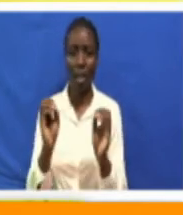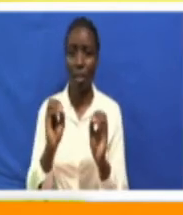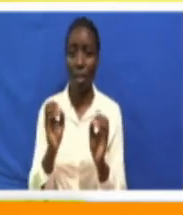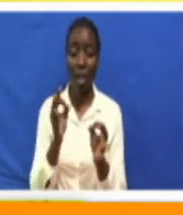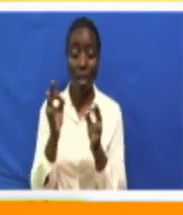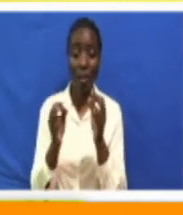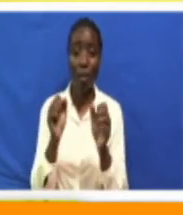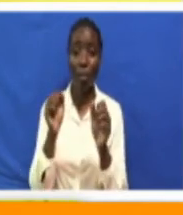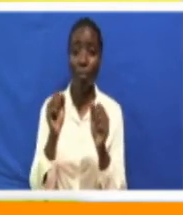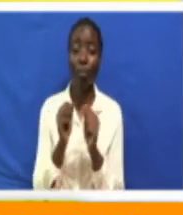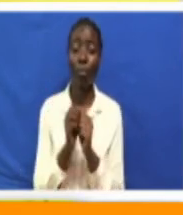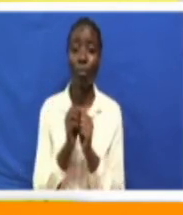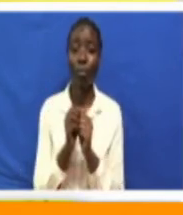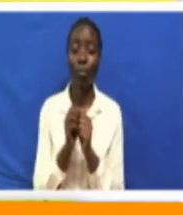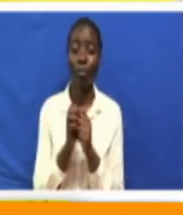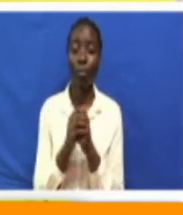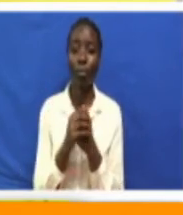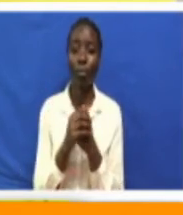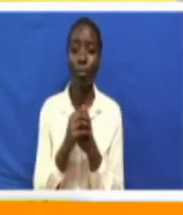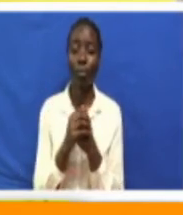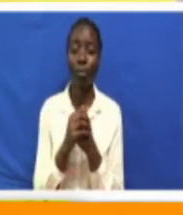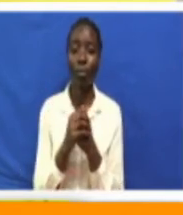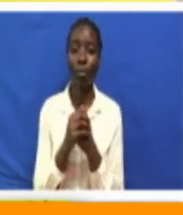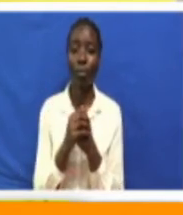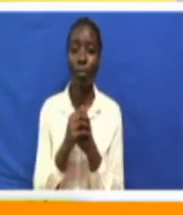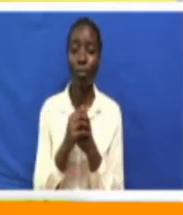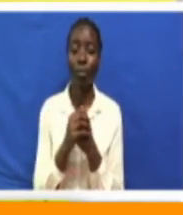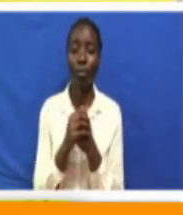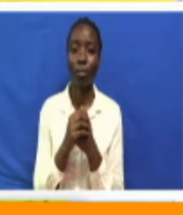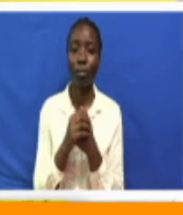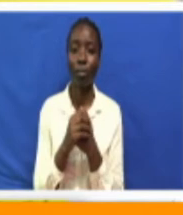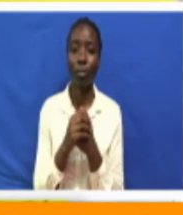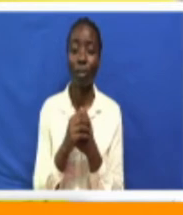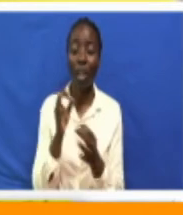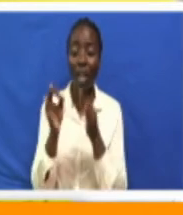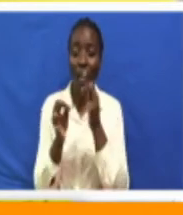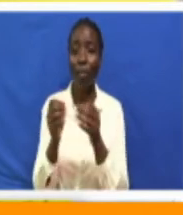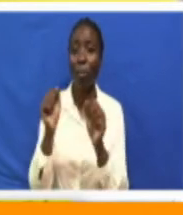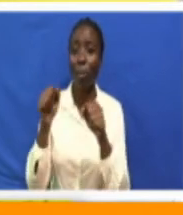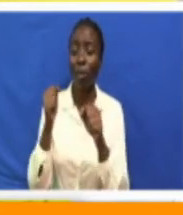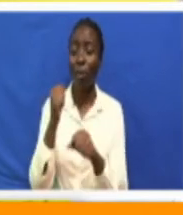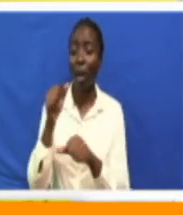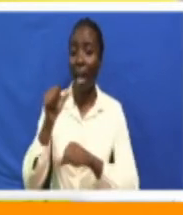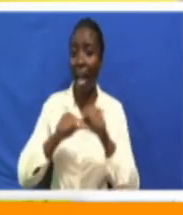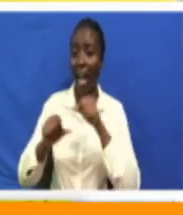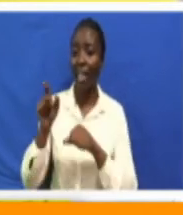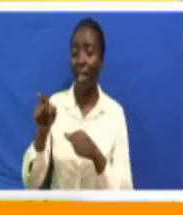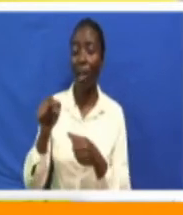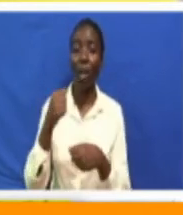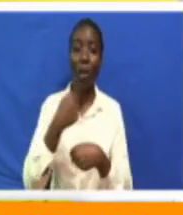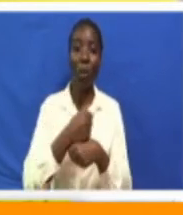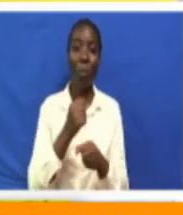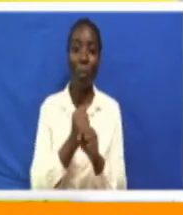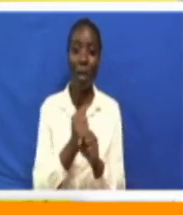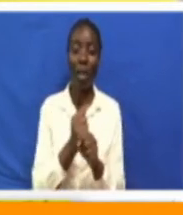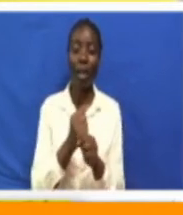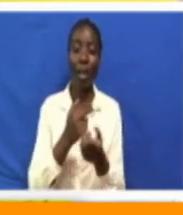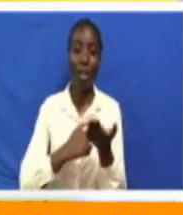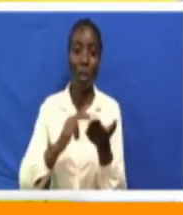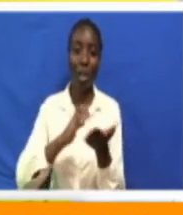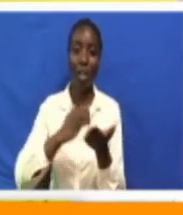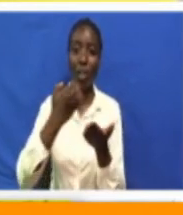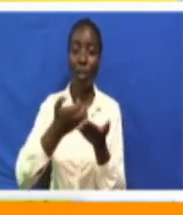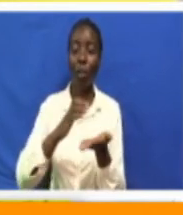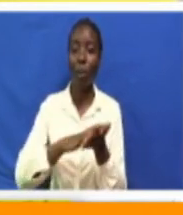the best of food into the most dangerous poisonous food of life